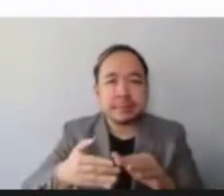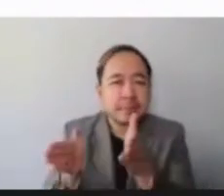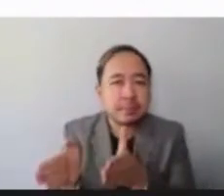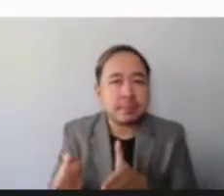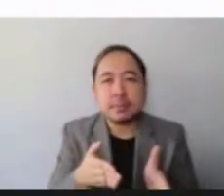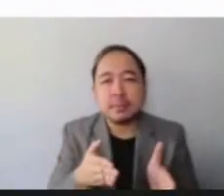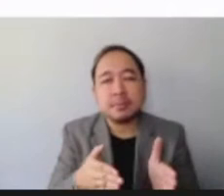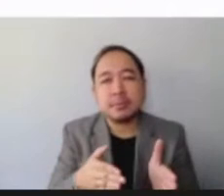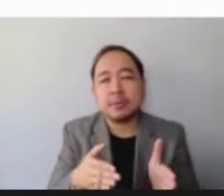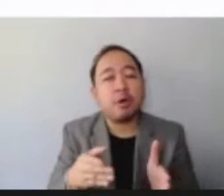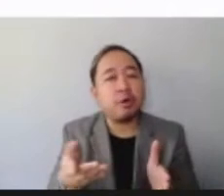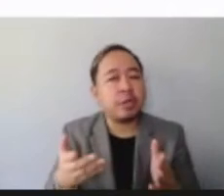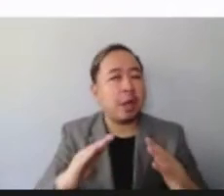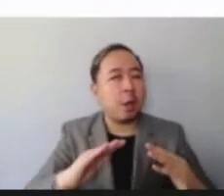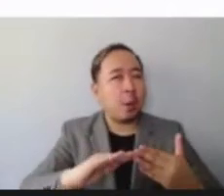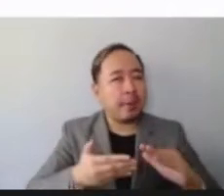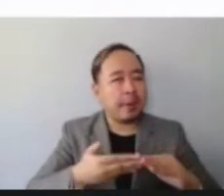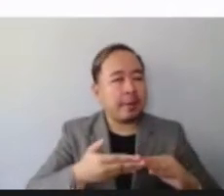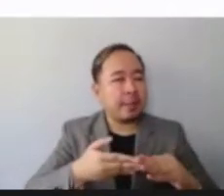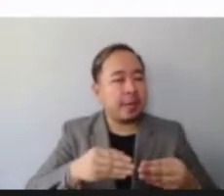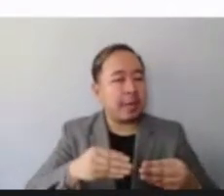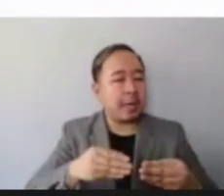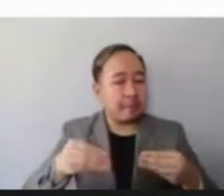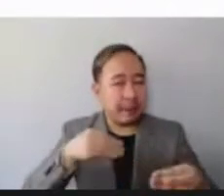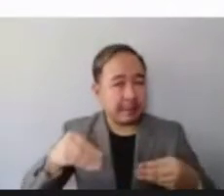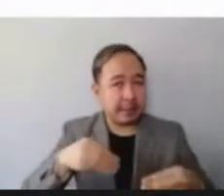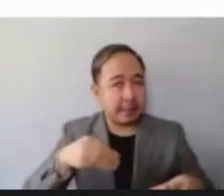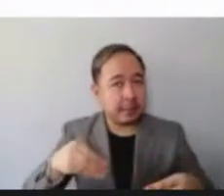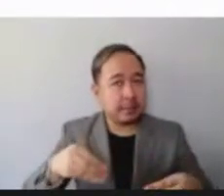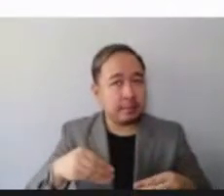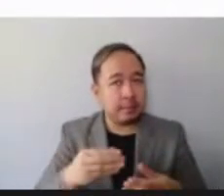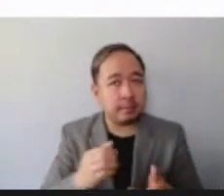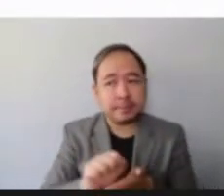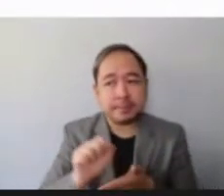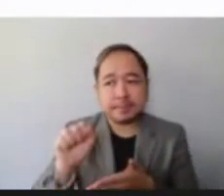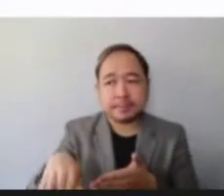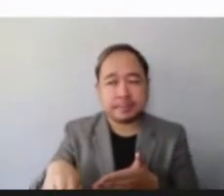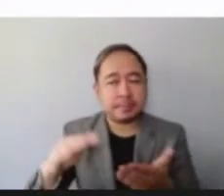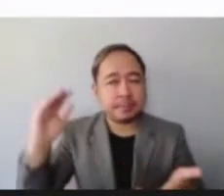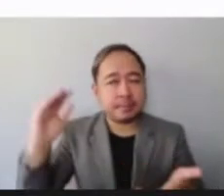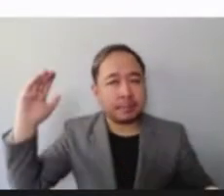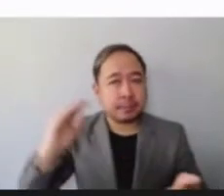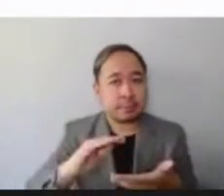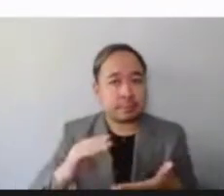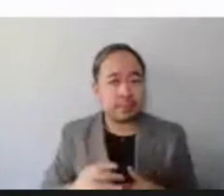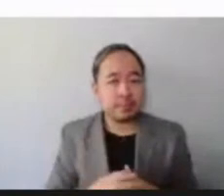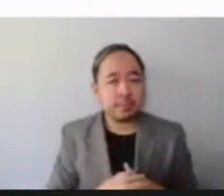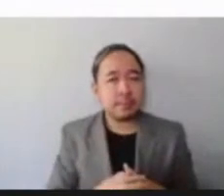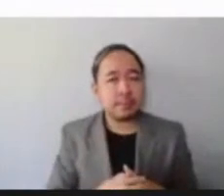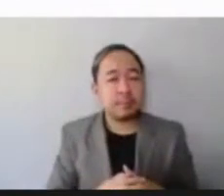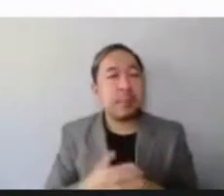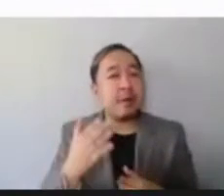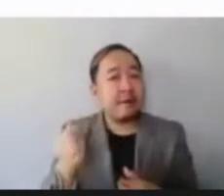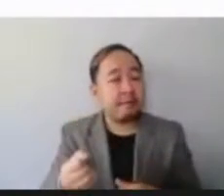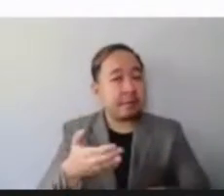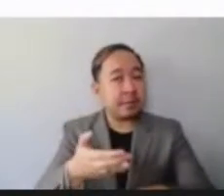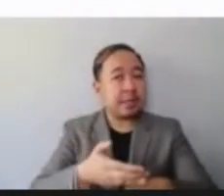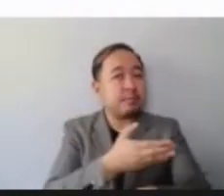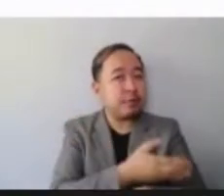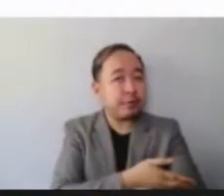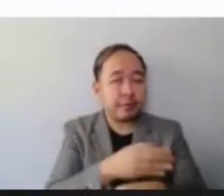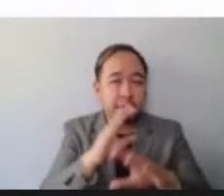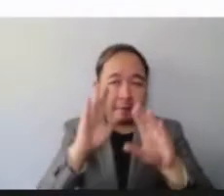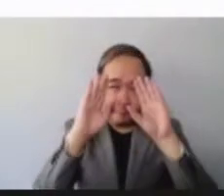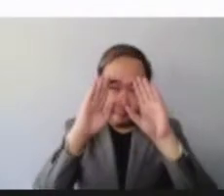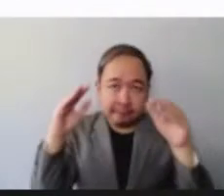Urban plastic waste reduction also very important progress that has been made in addressing the